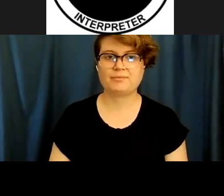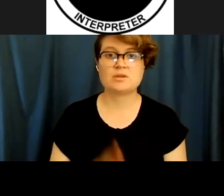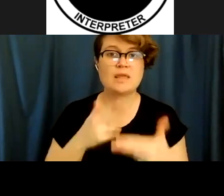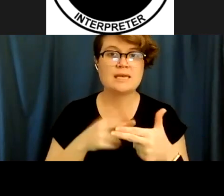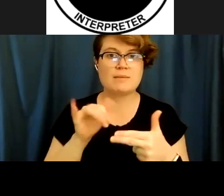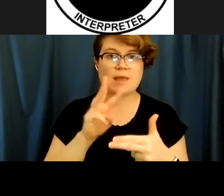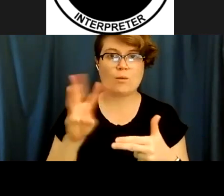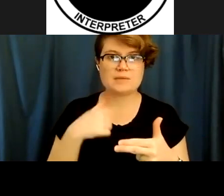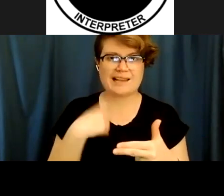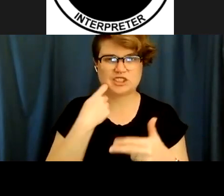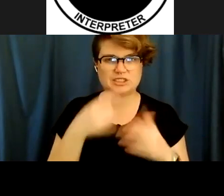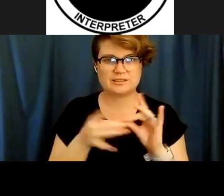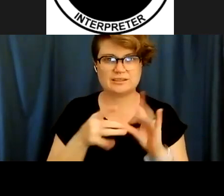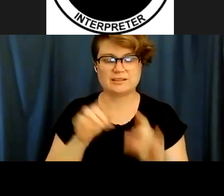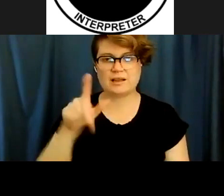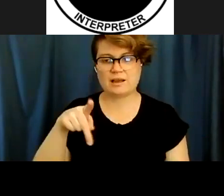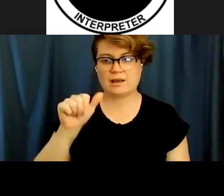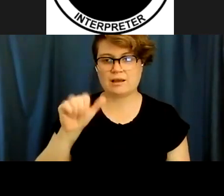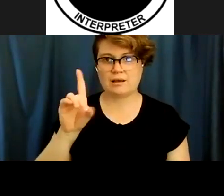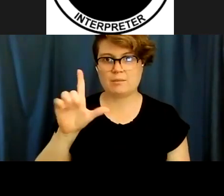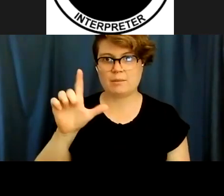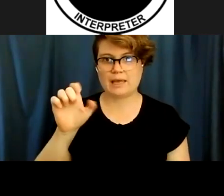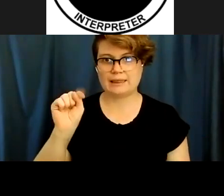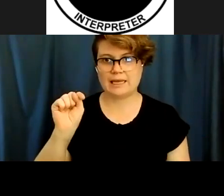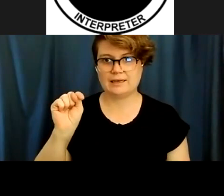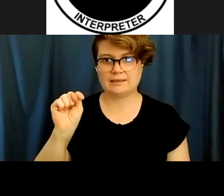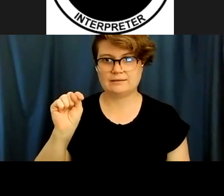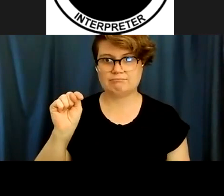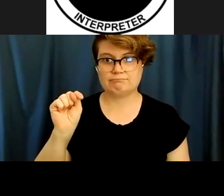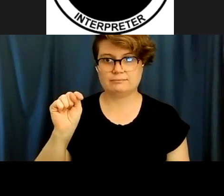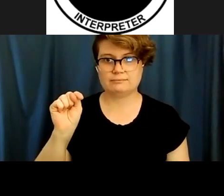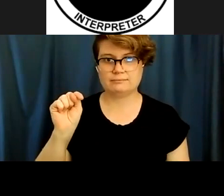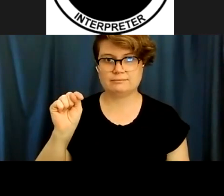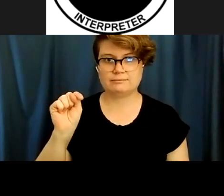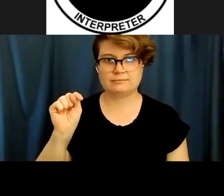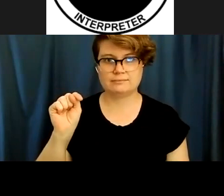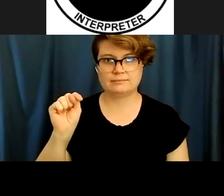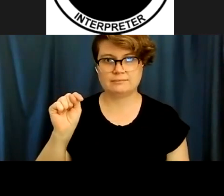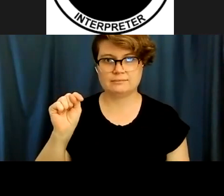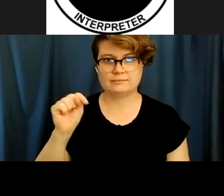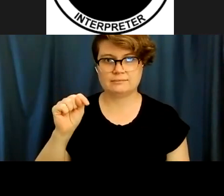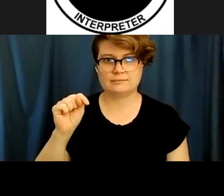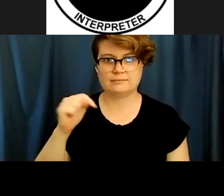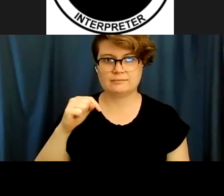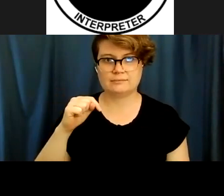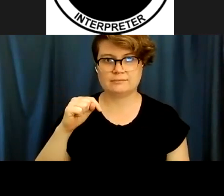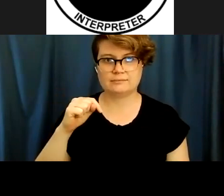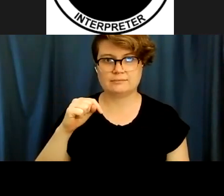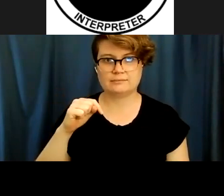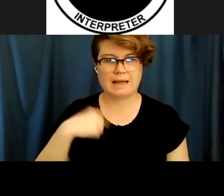that I'm referencing is Padlet. I think it's spelled like this, but I'll be sure to include it in the email to you all,